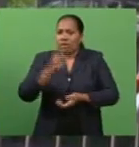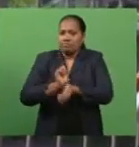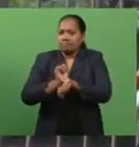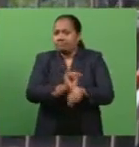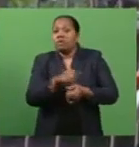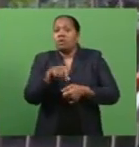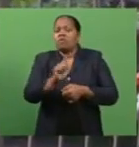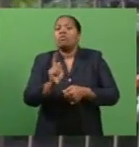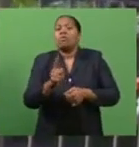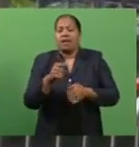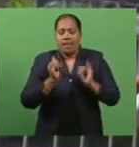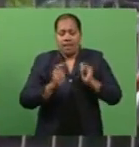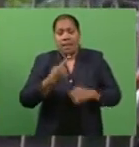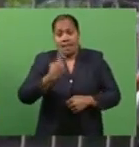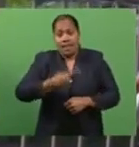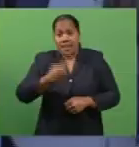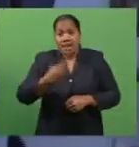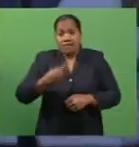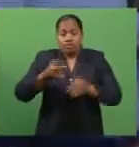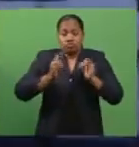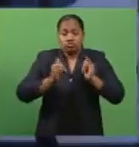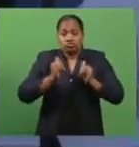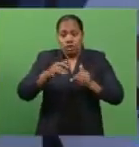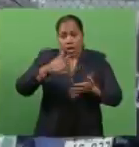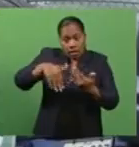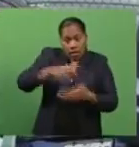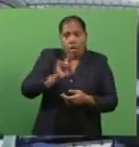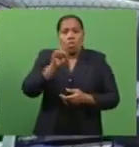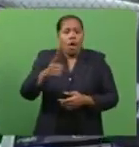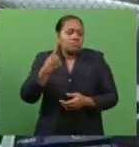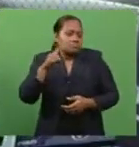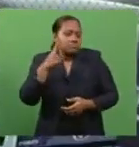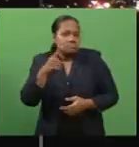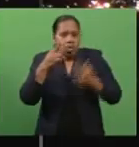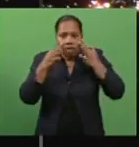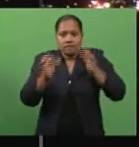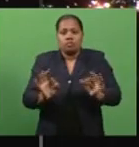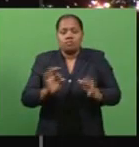11 for social gathering breaches and 1 for curfew breach.